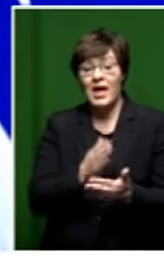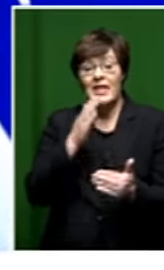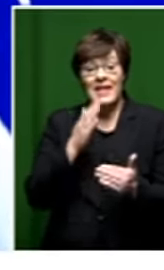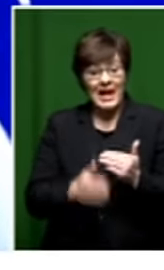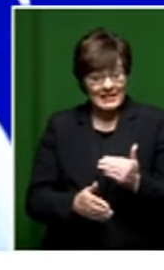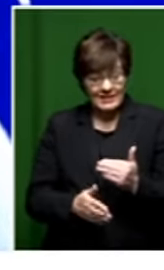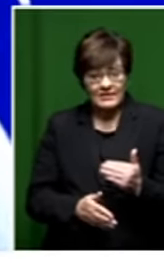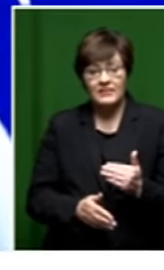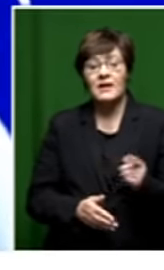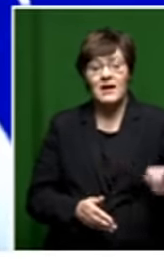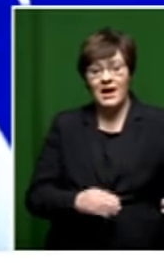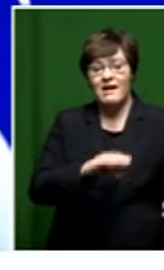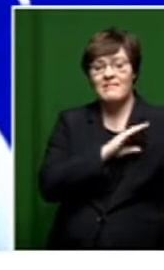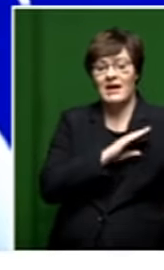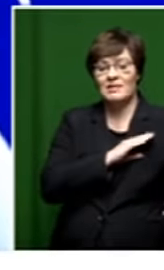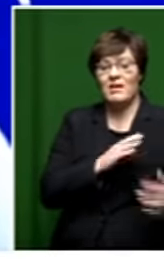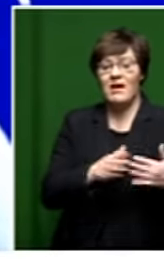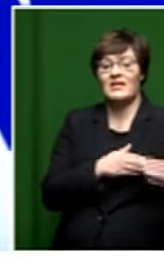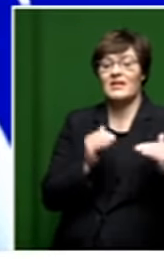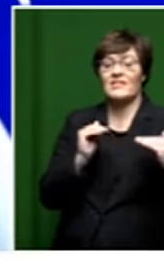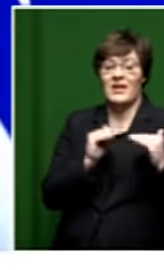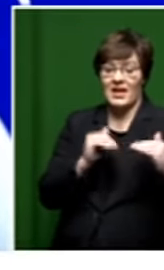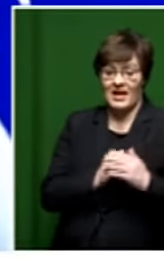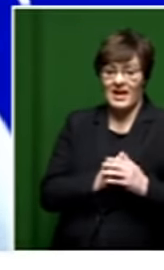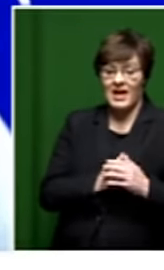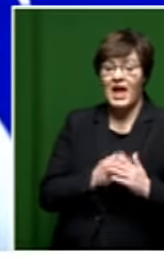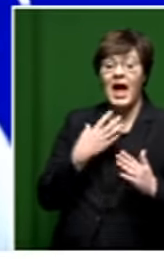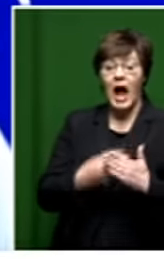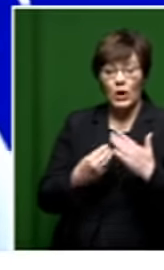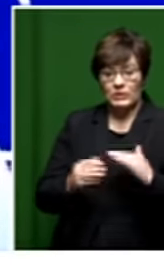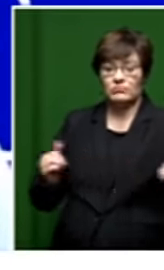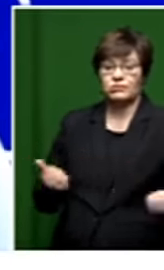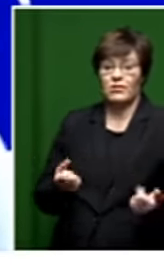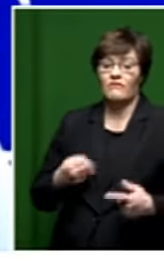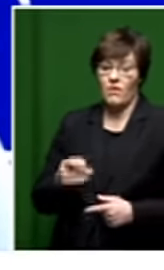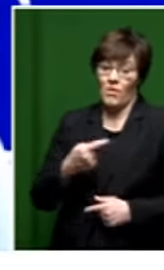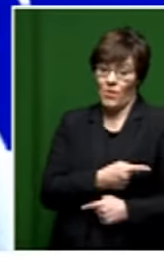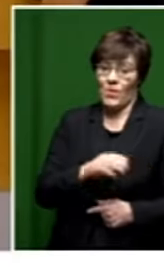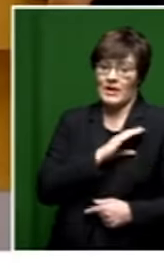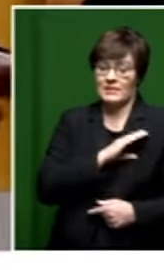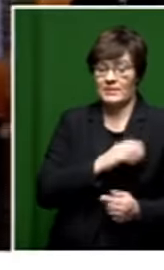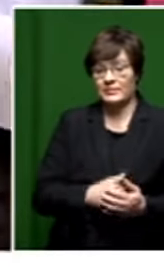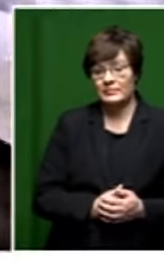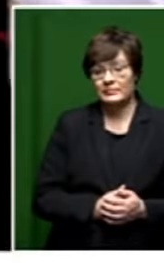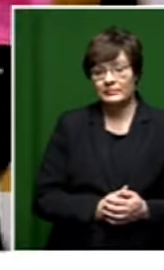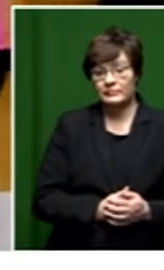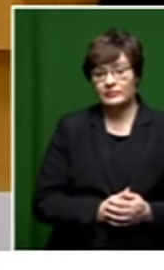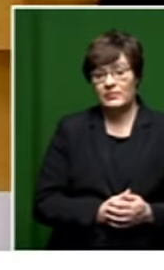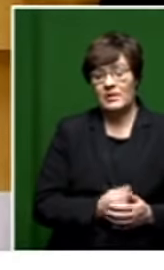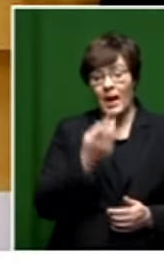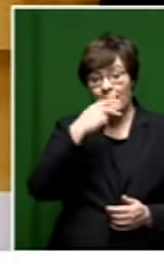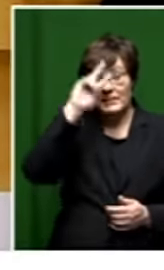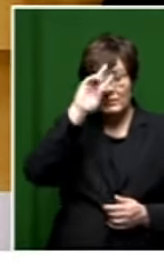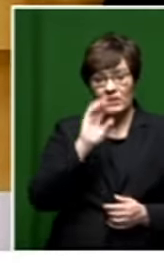of the day, customers are treated fairly and good outcomes are delivered for the customers. There is, of course, a perception